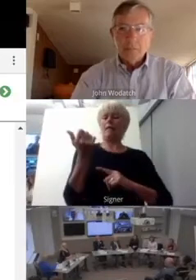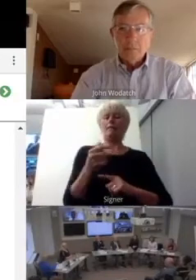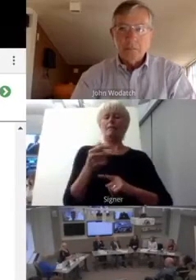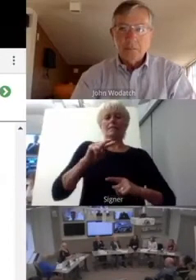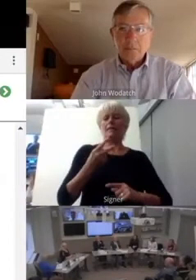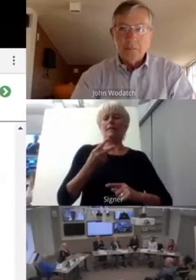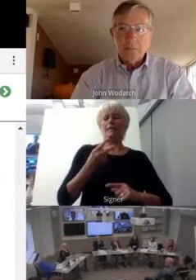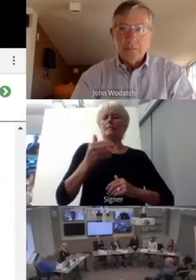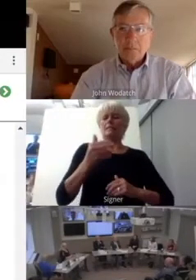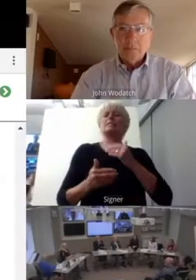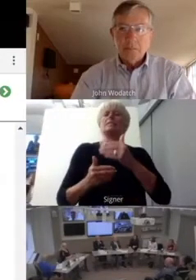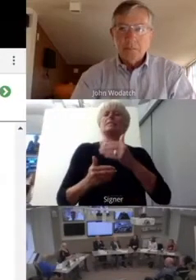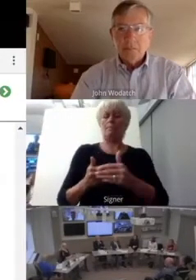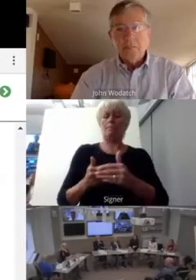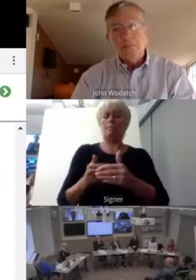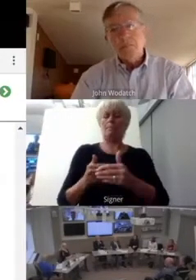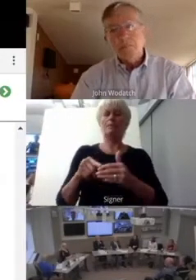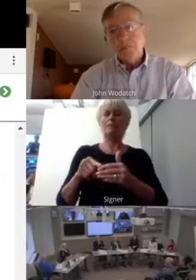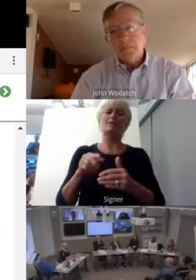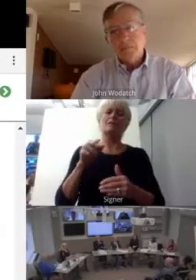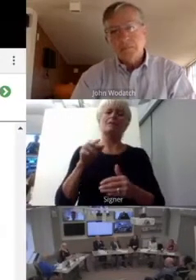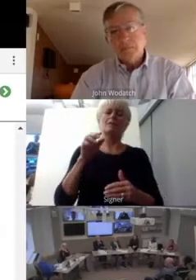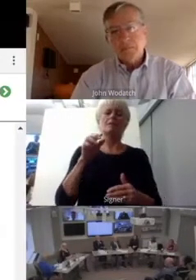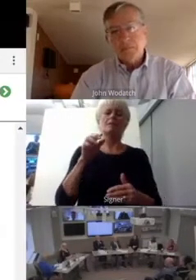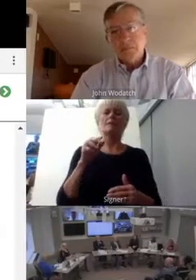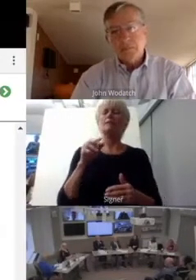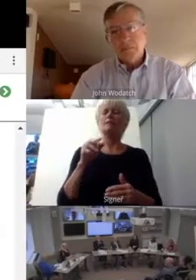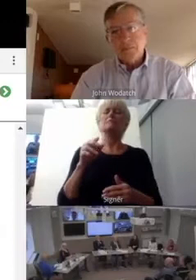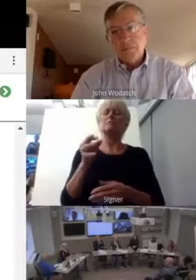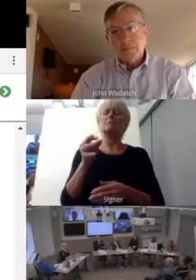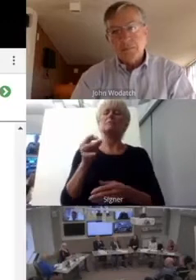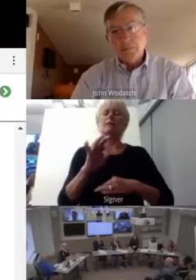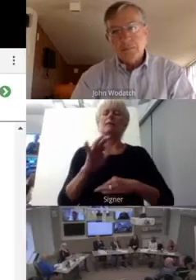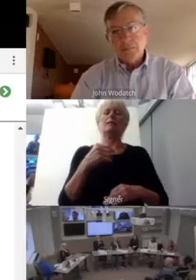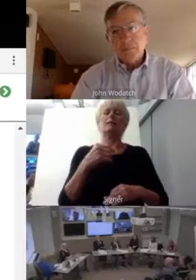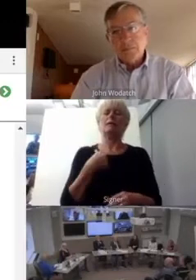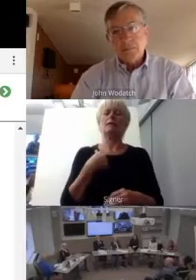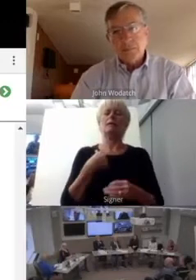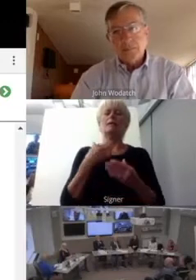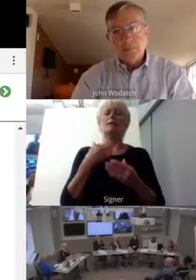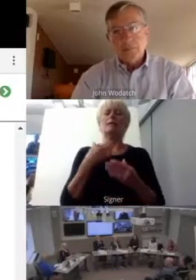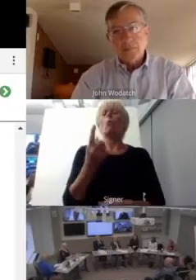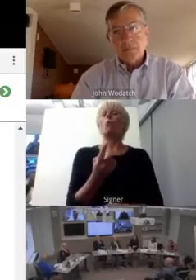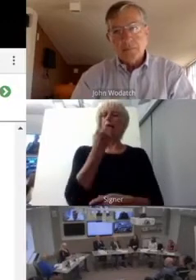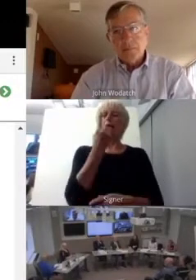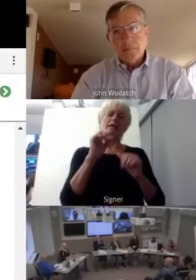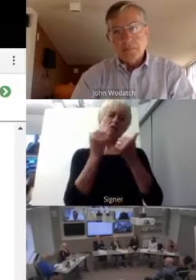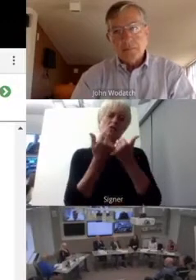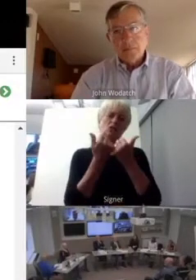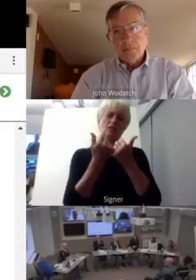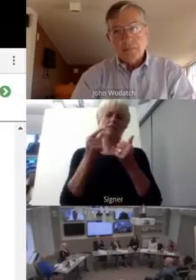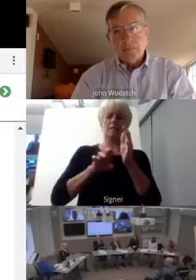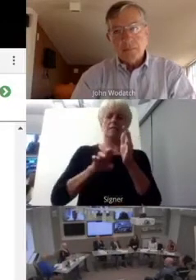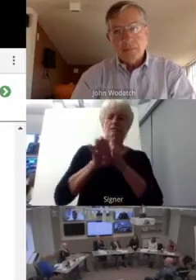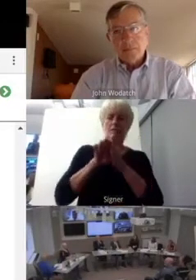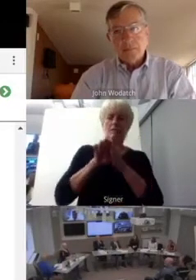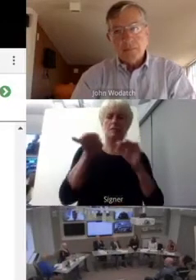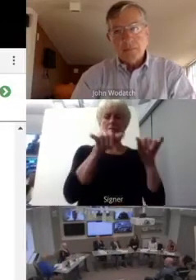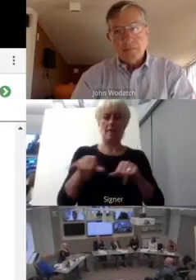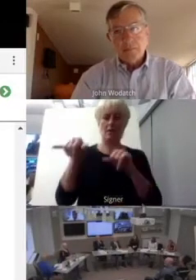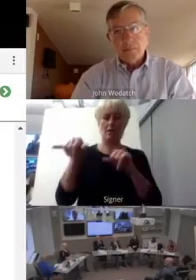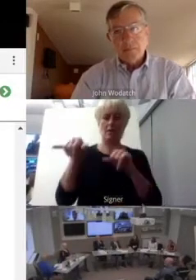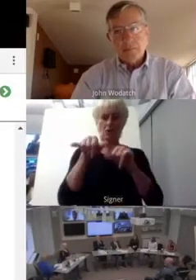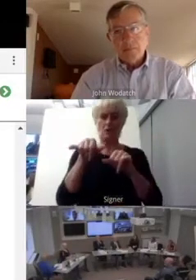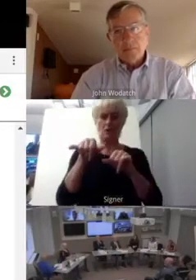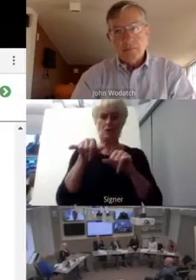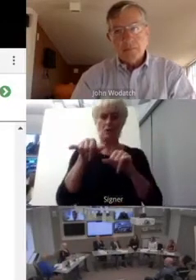and instead have one agency develop the standards, the second part of the process,